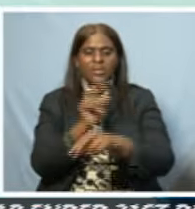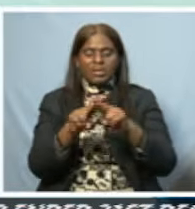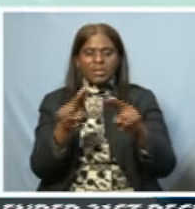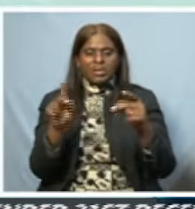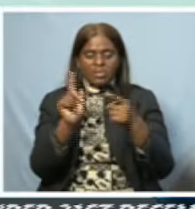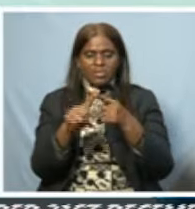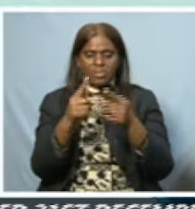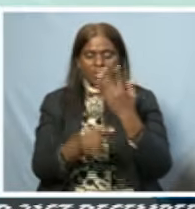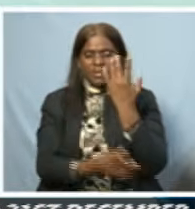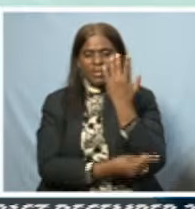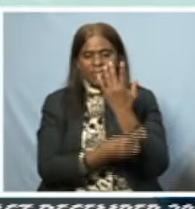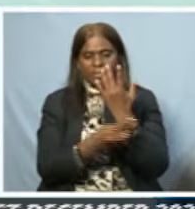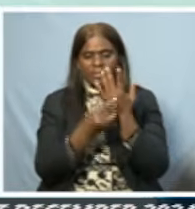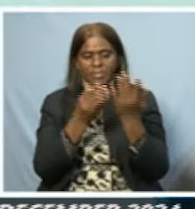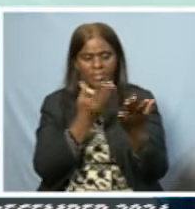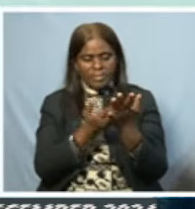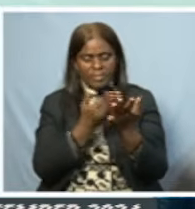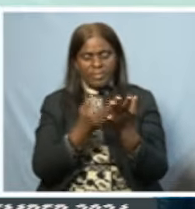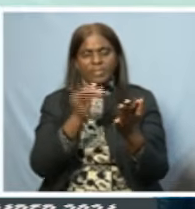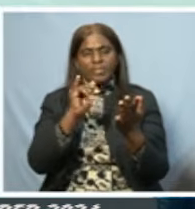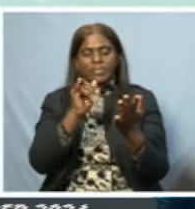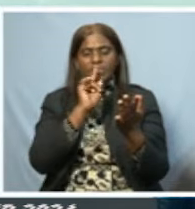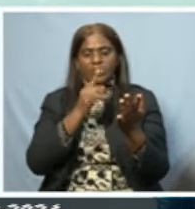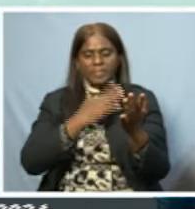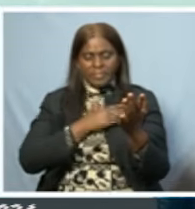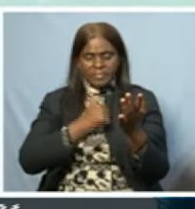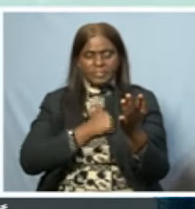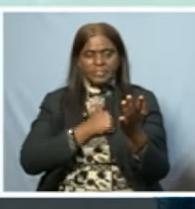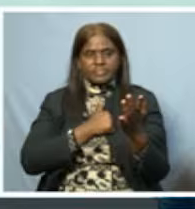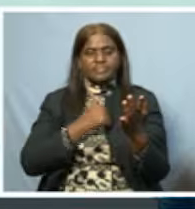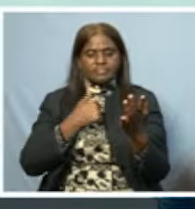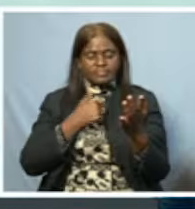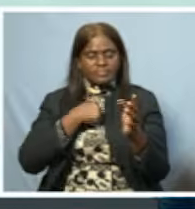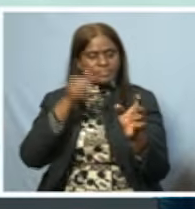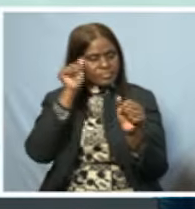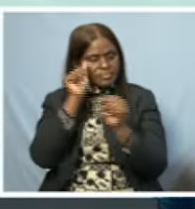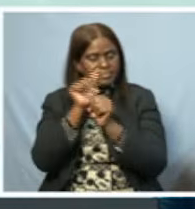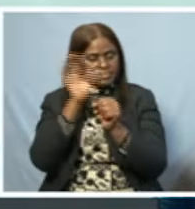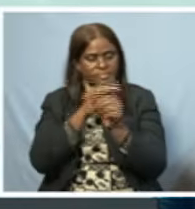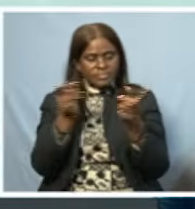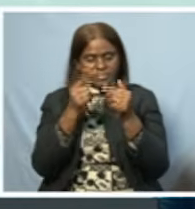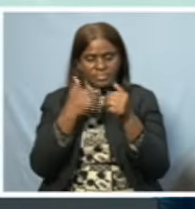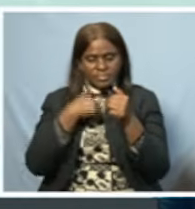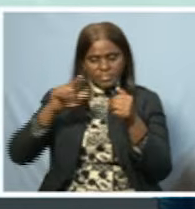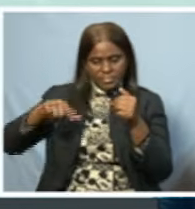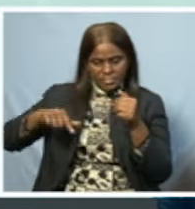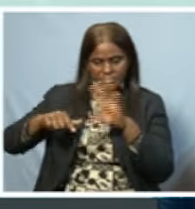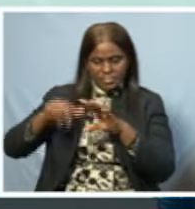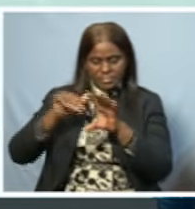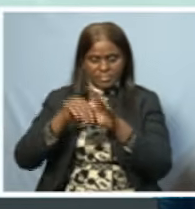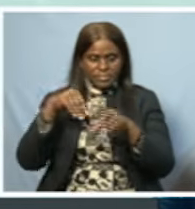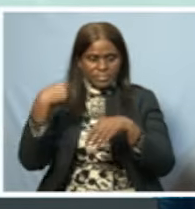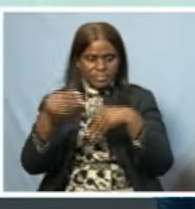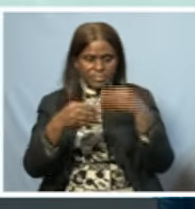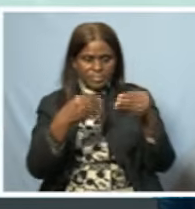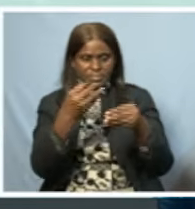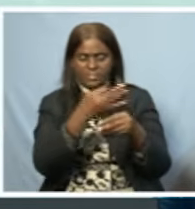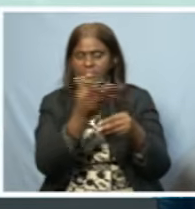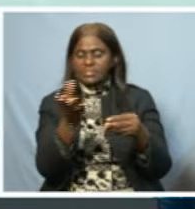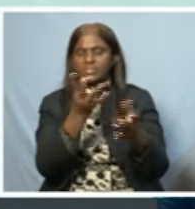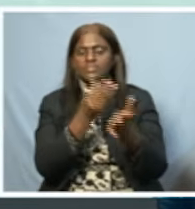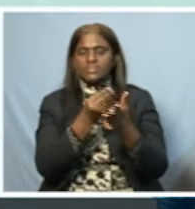to develop this, yes, I agree that when there is delay in the dispensation of